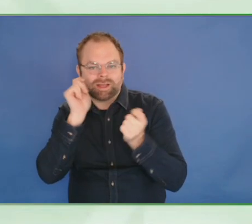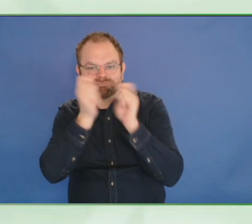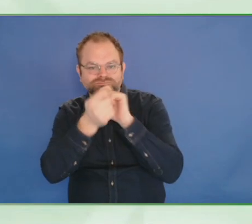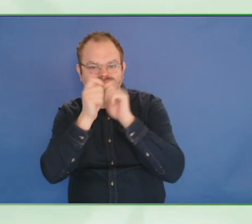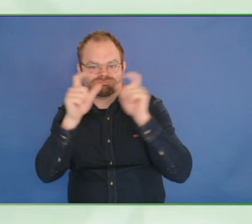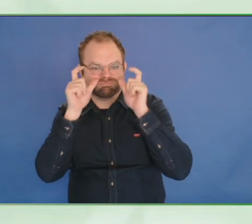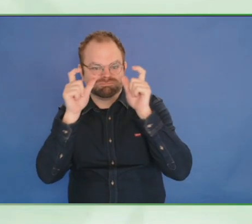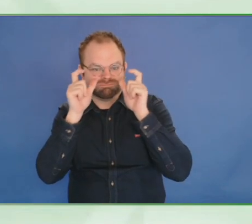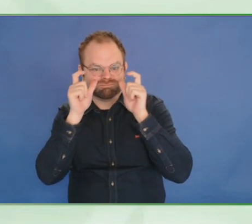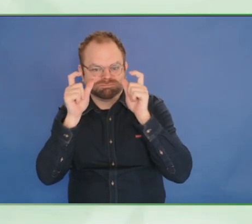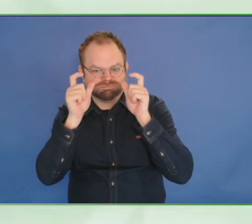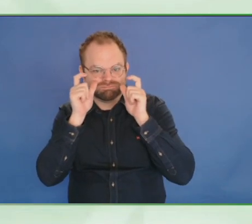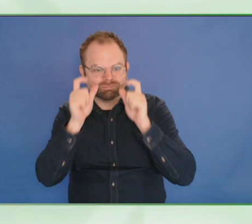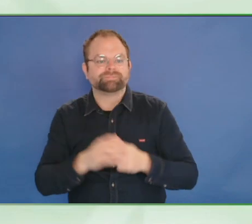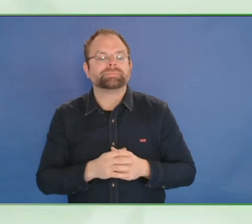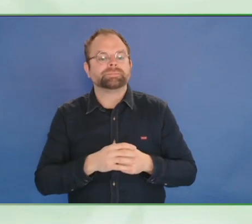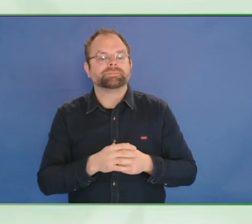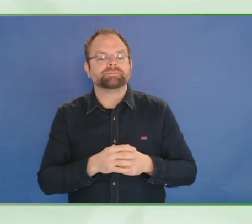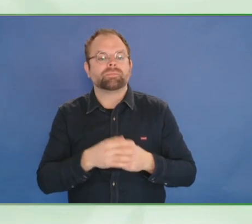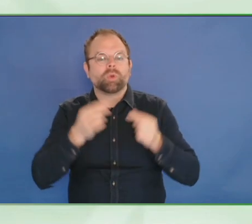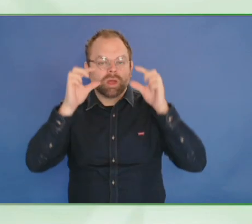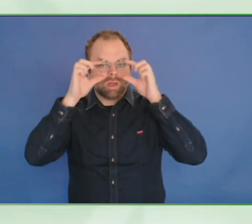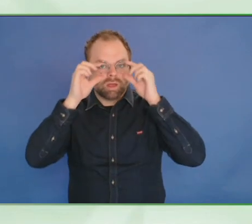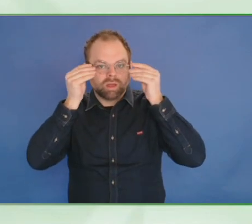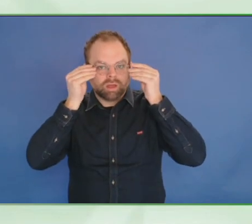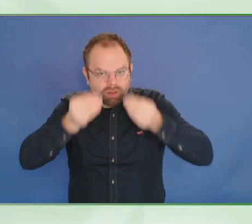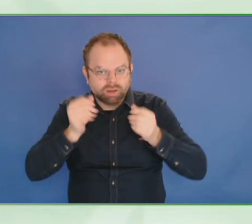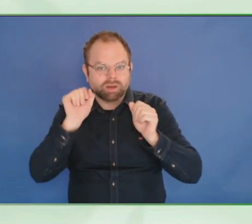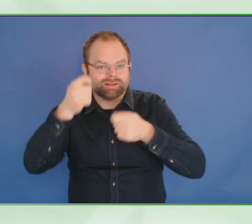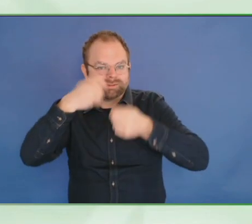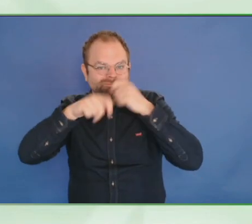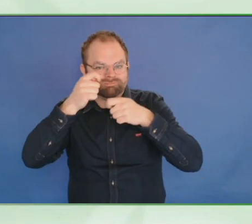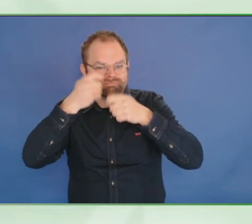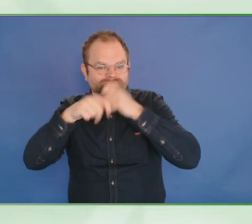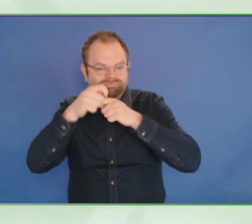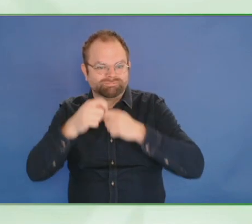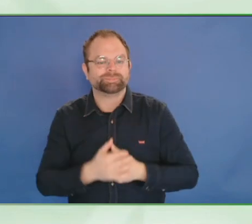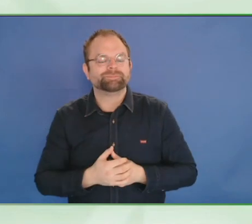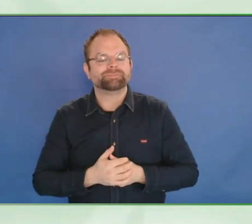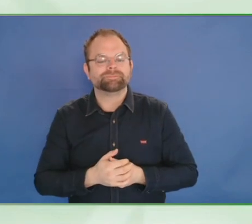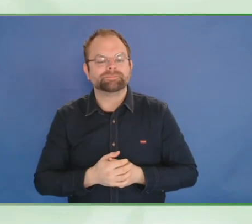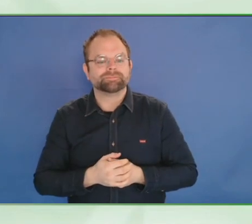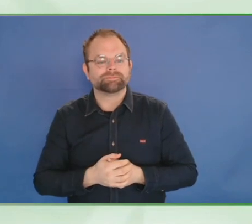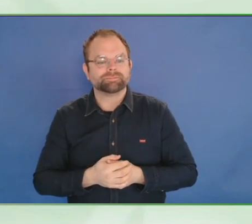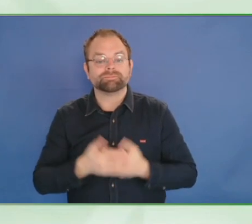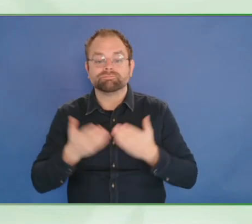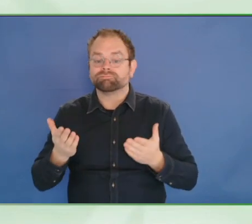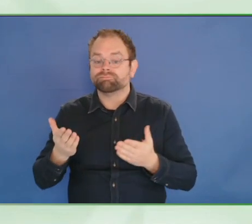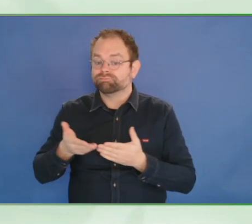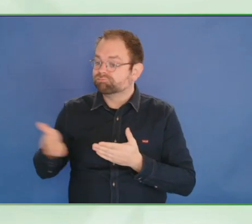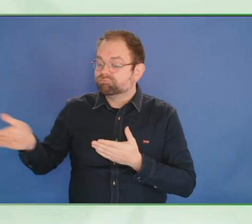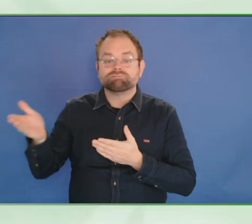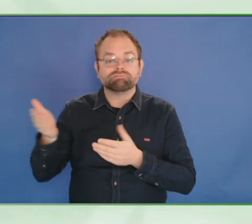I will allow my co-presenters to introduce themselves, and then I'll give some brief